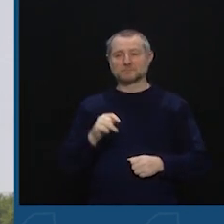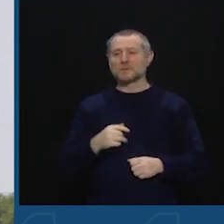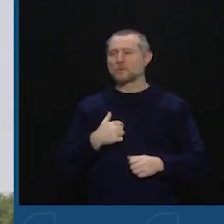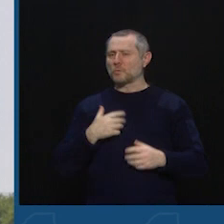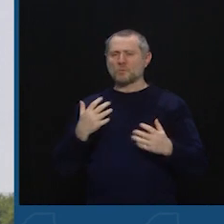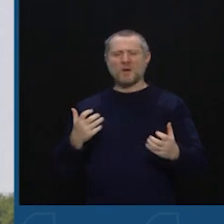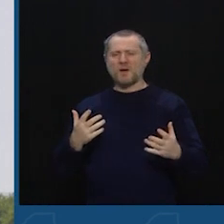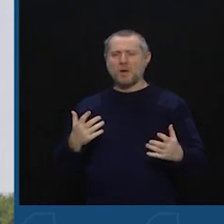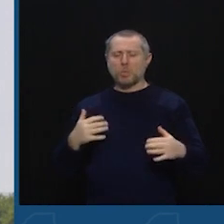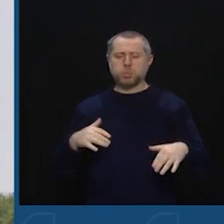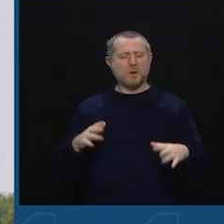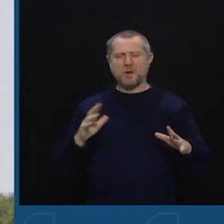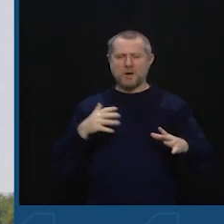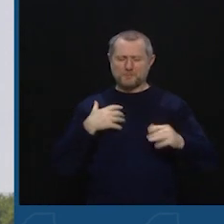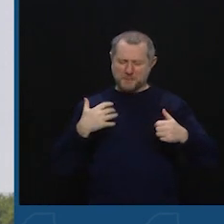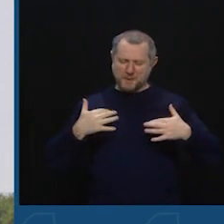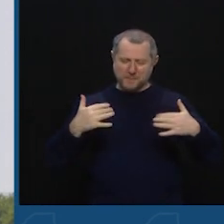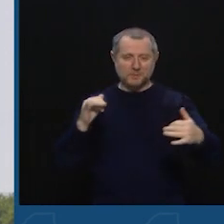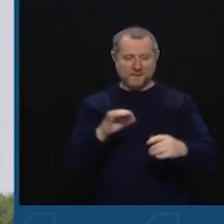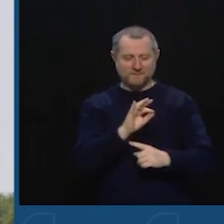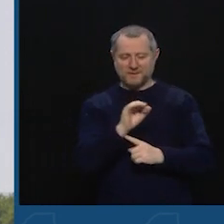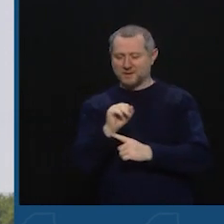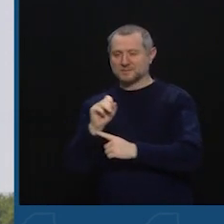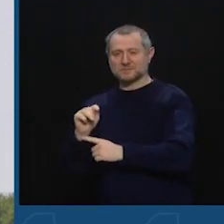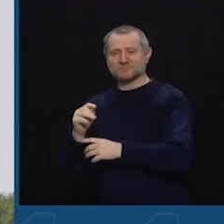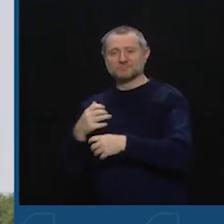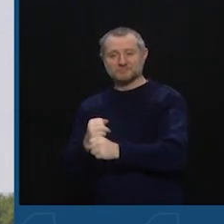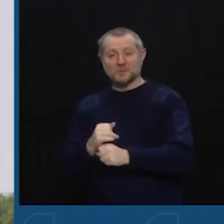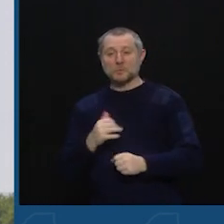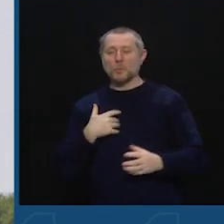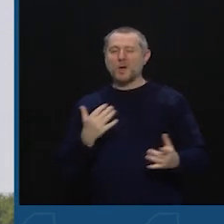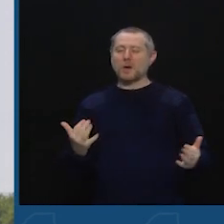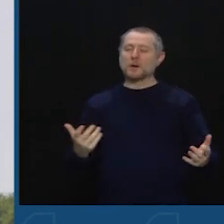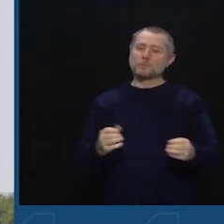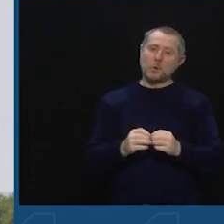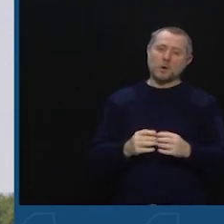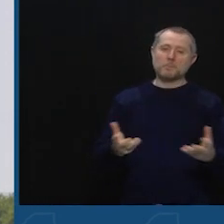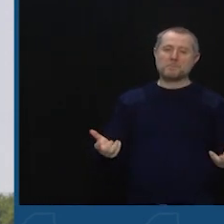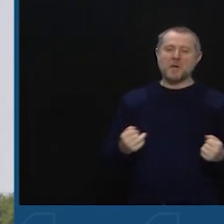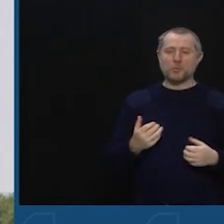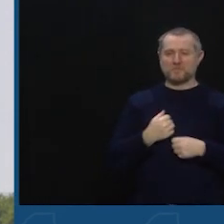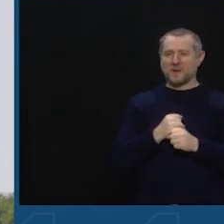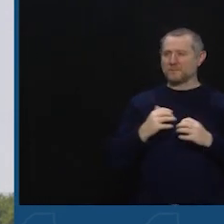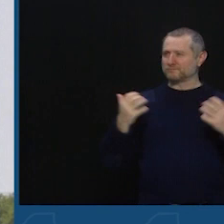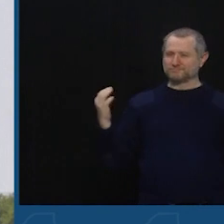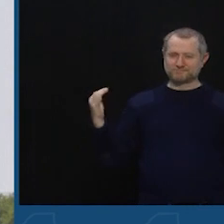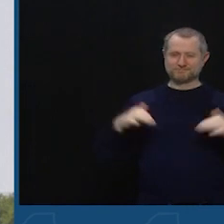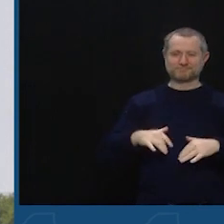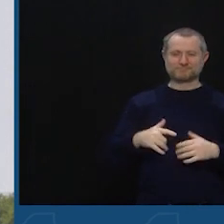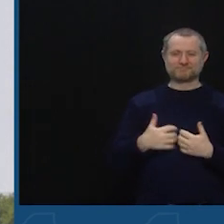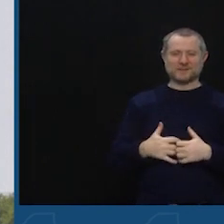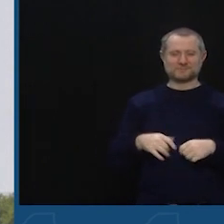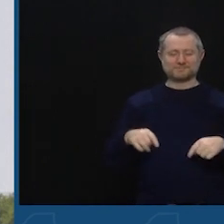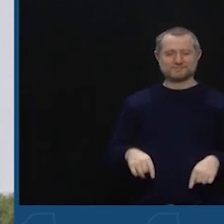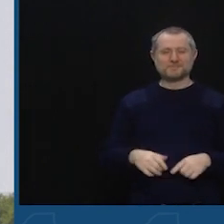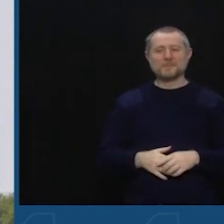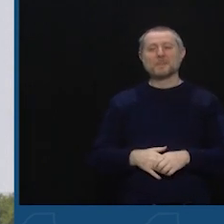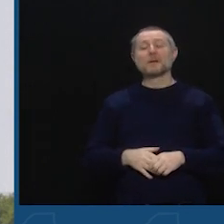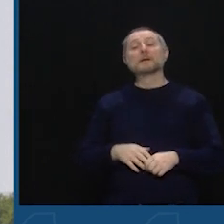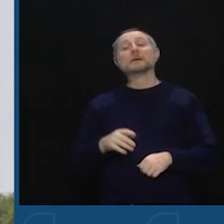quickly, FAST. So that's going to help us secure more manufacturing sites and places. What opportunities does this avail to